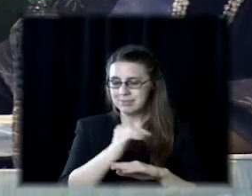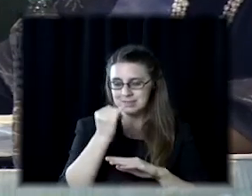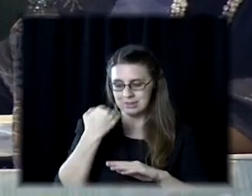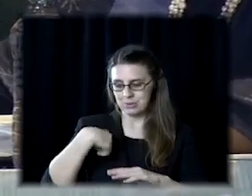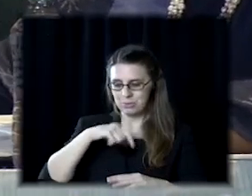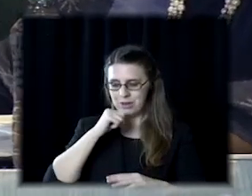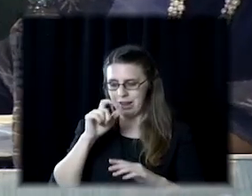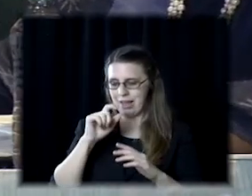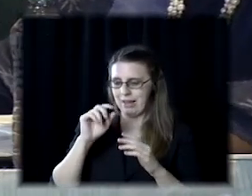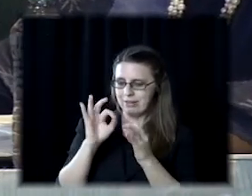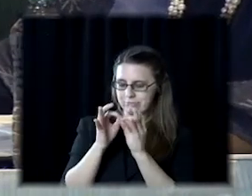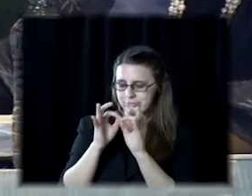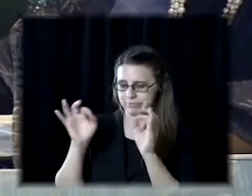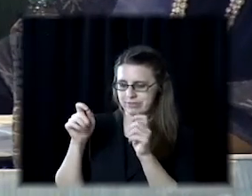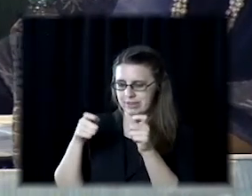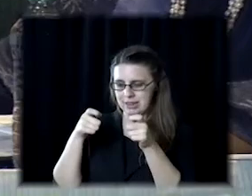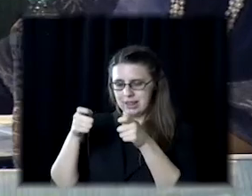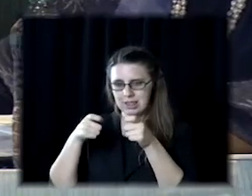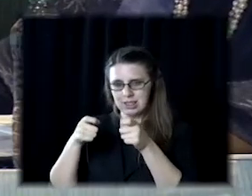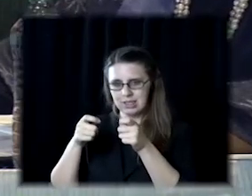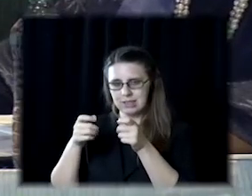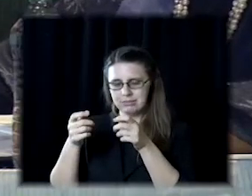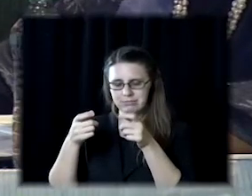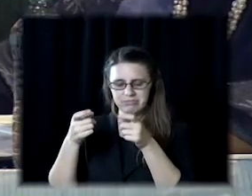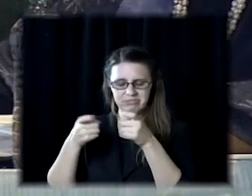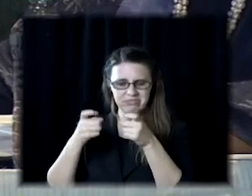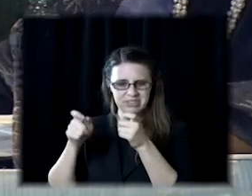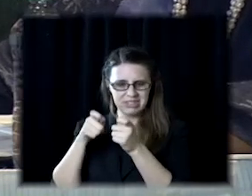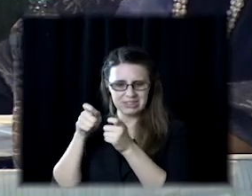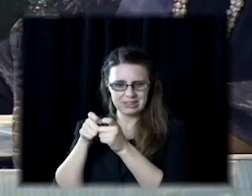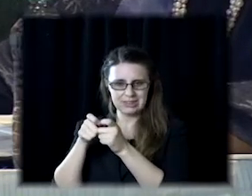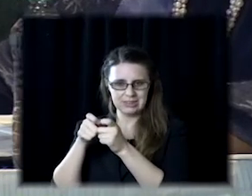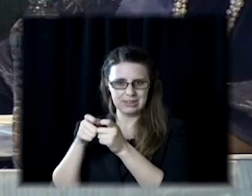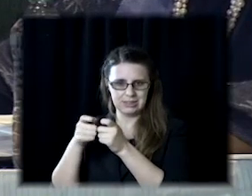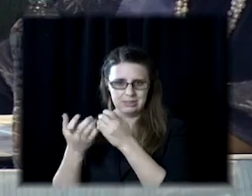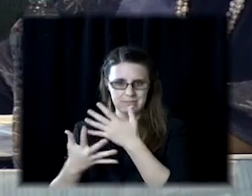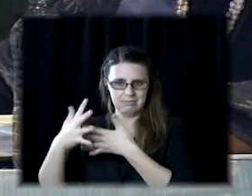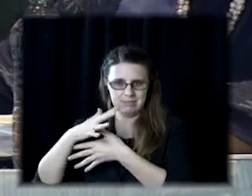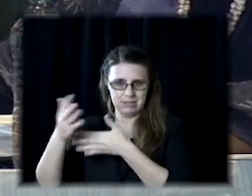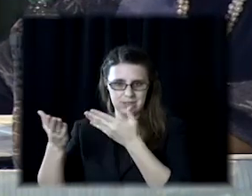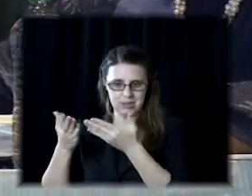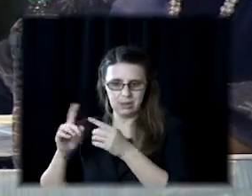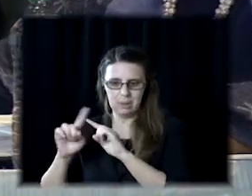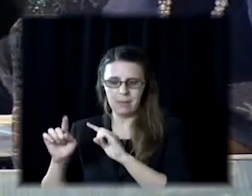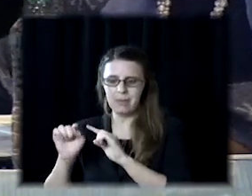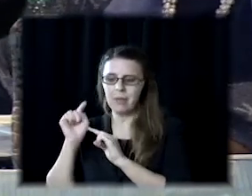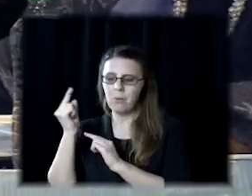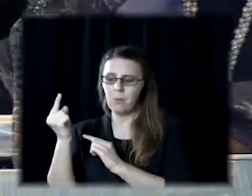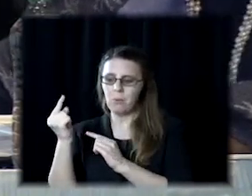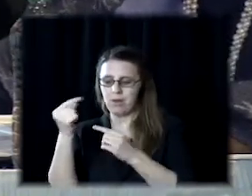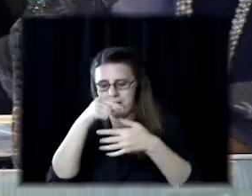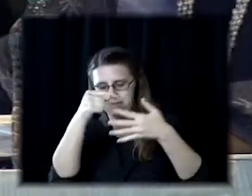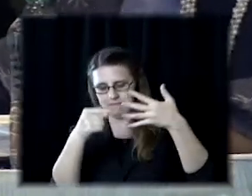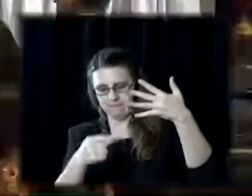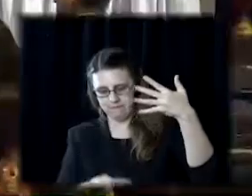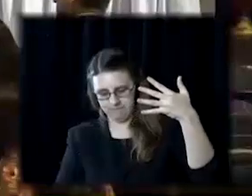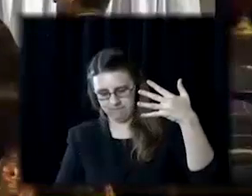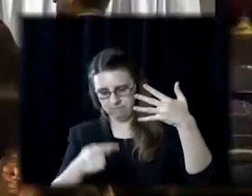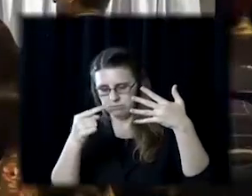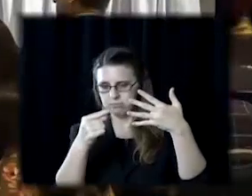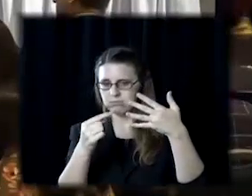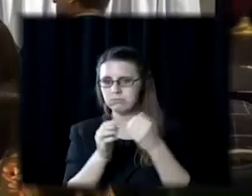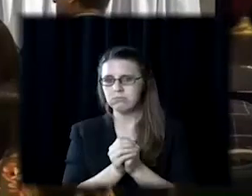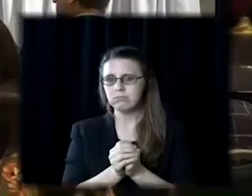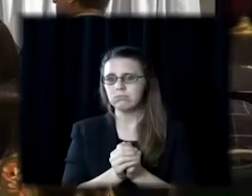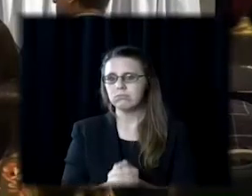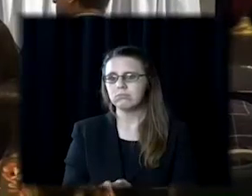but rather to leave it as one of the factors that we must take into account. With regard to education in the University